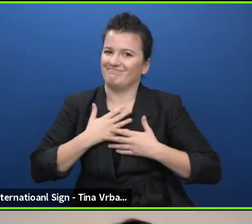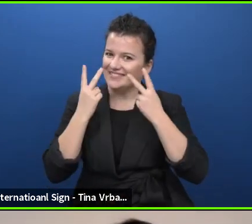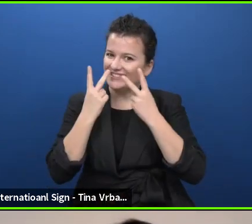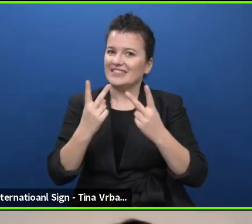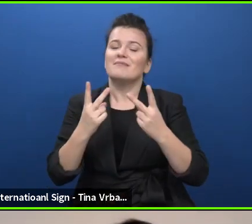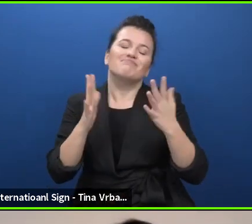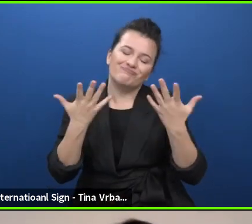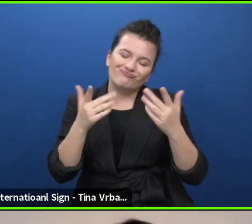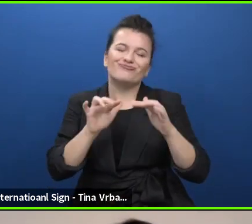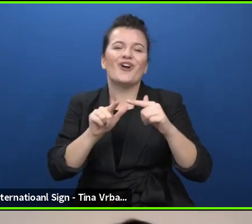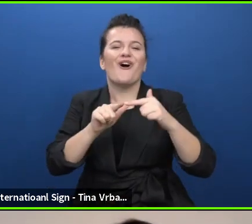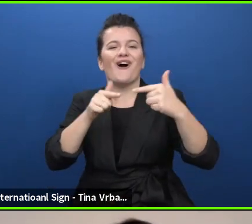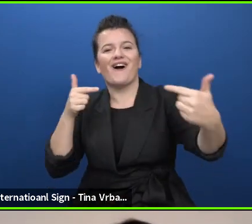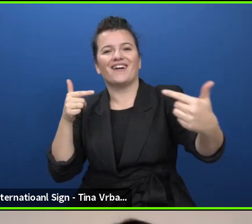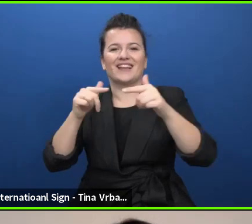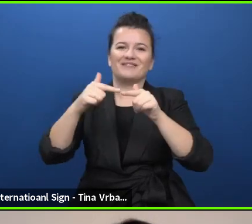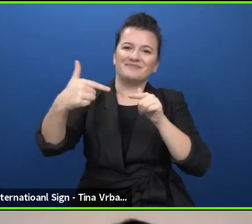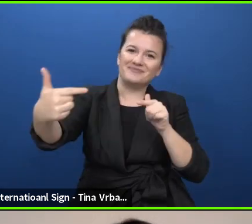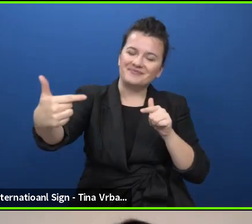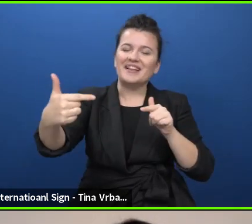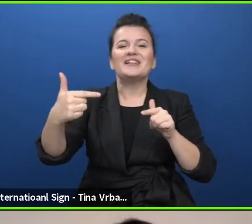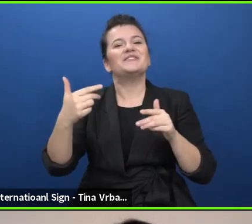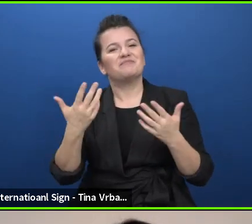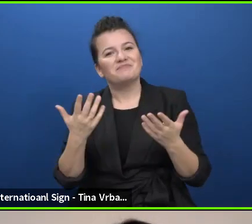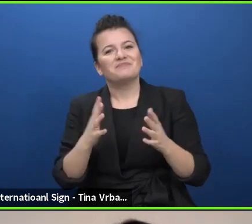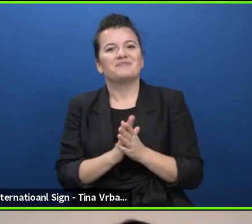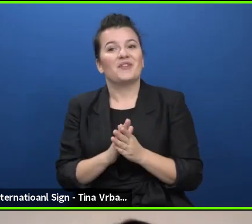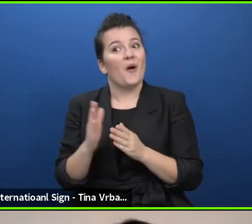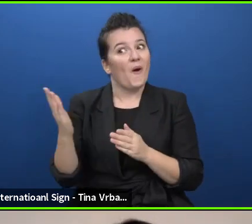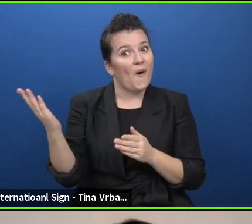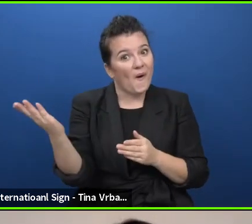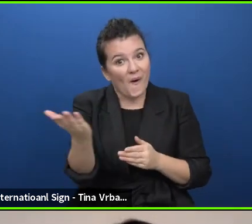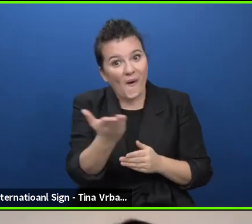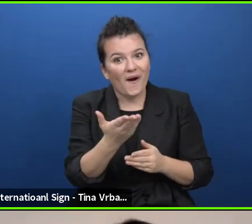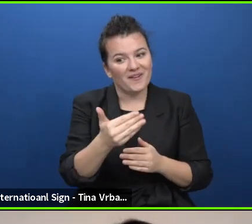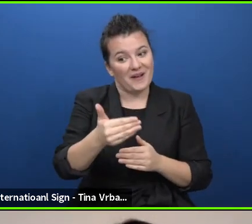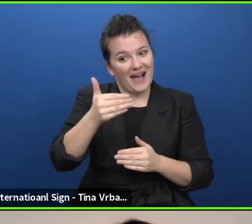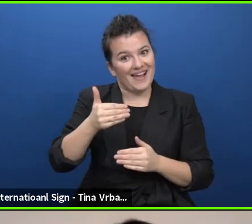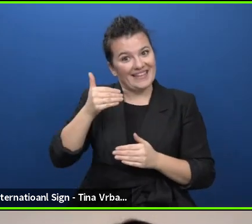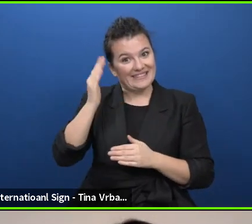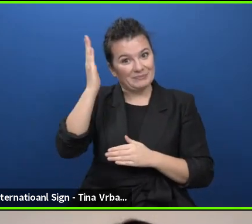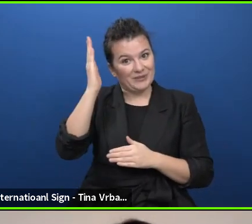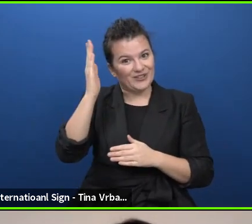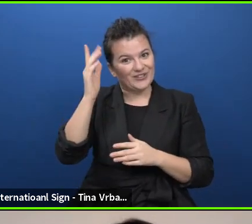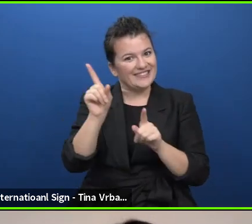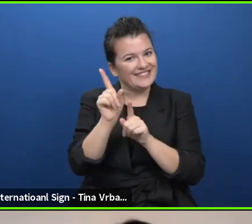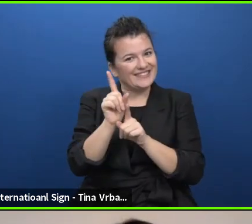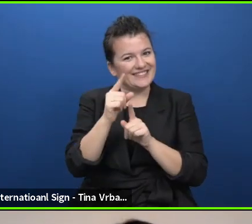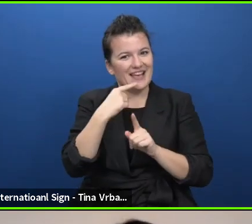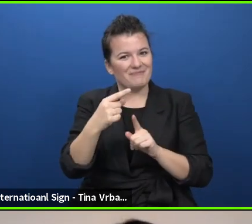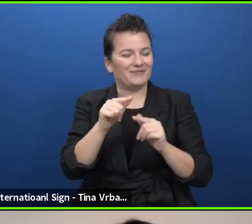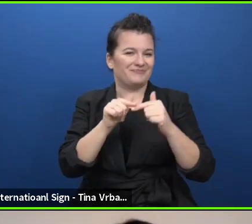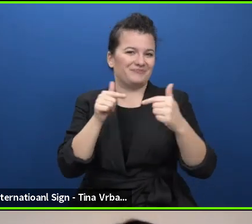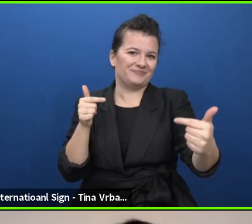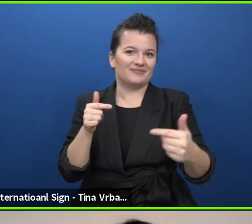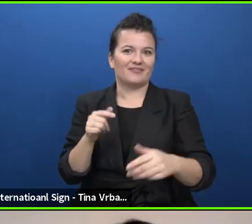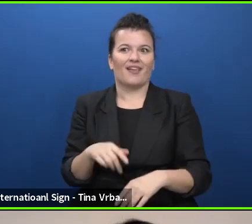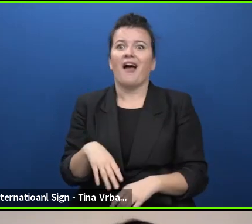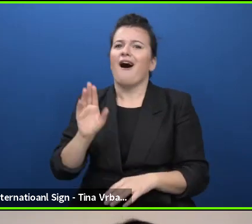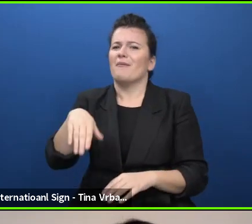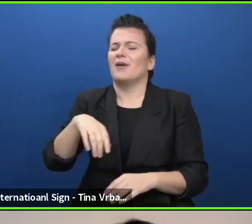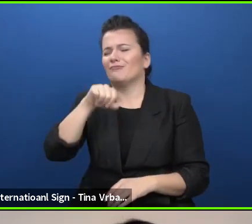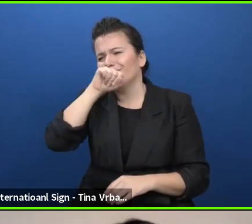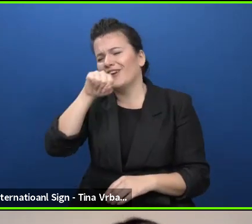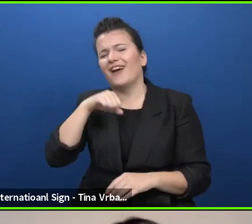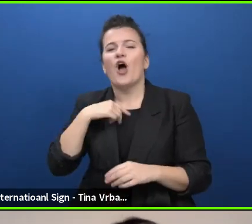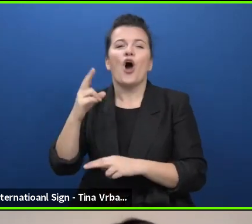like all my all the speakers that spoke before. I would have so much like to wake up in a hotel room this